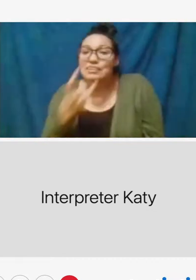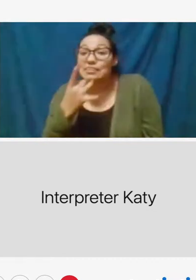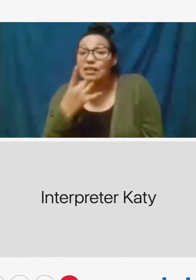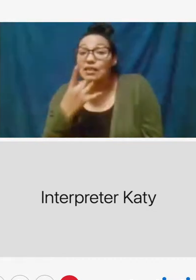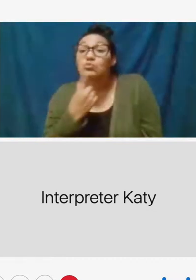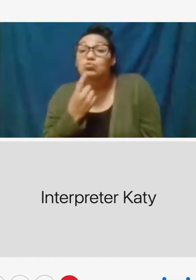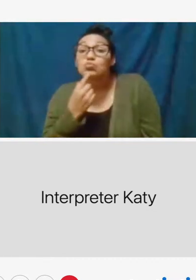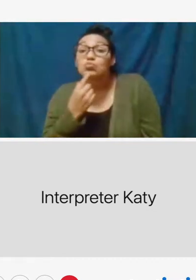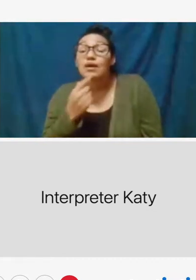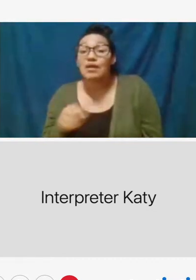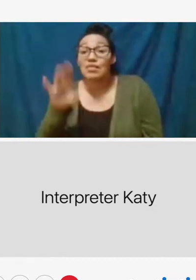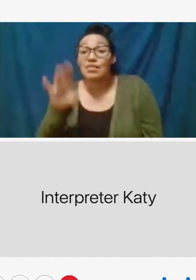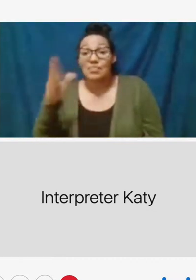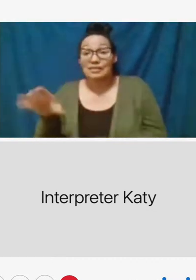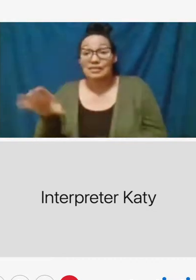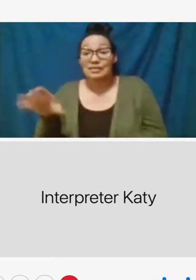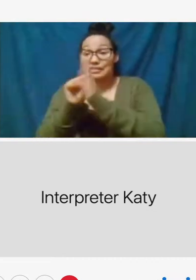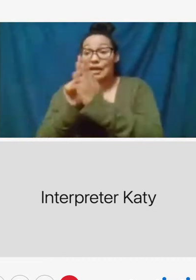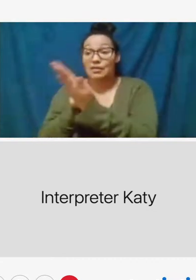and it says stop